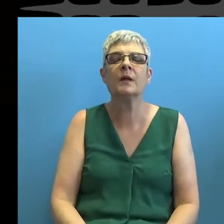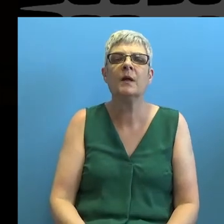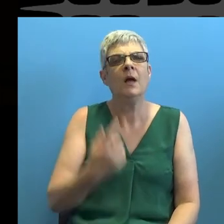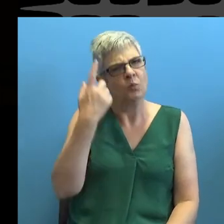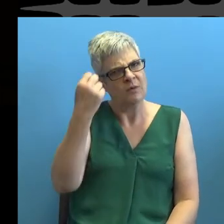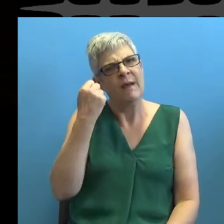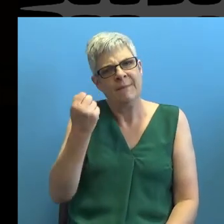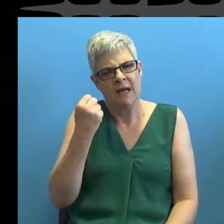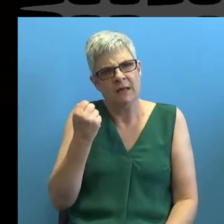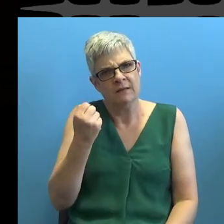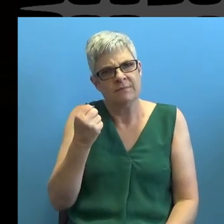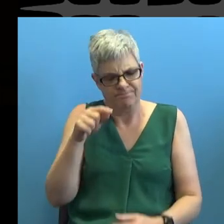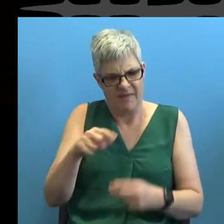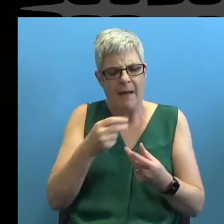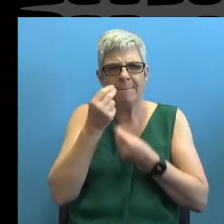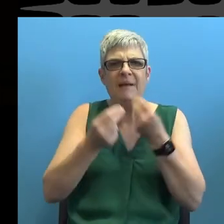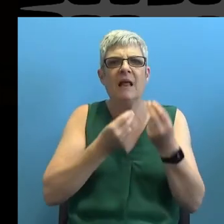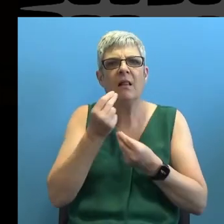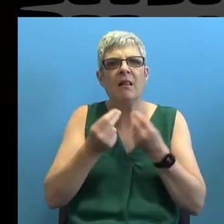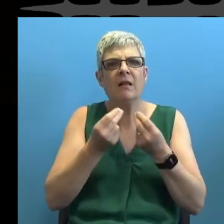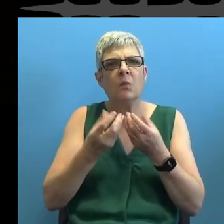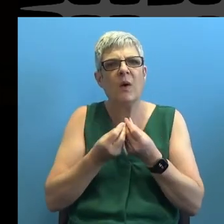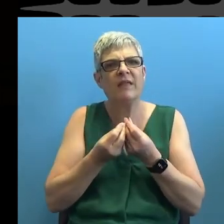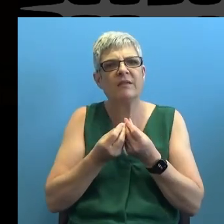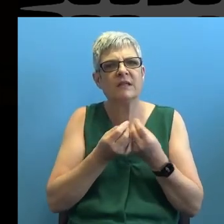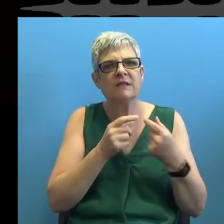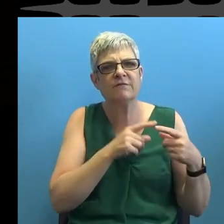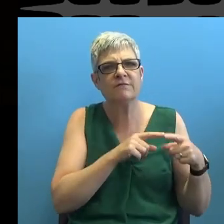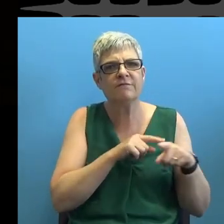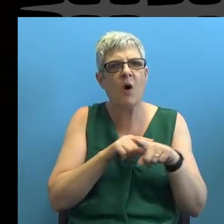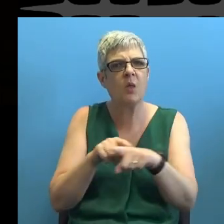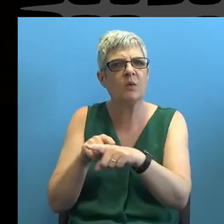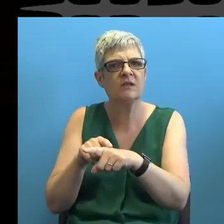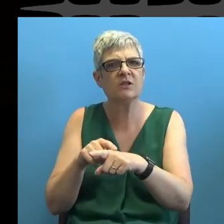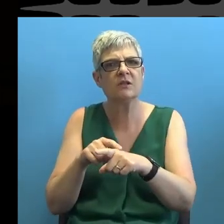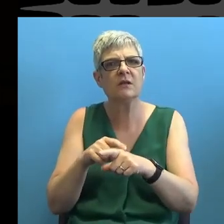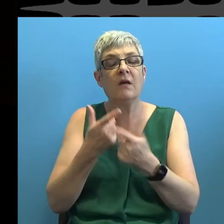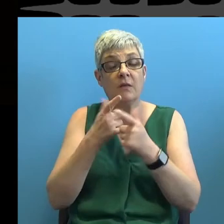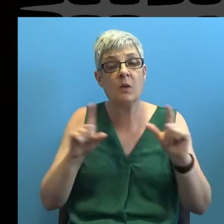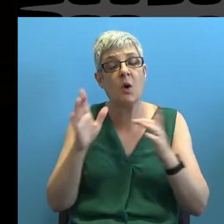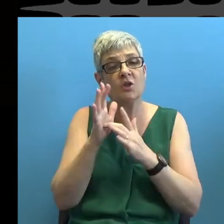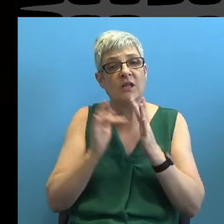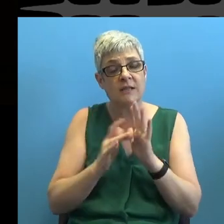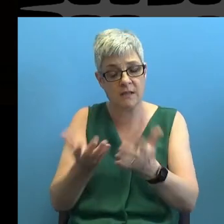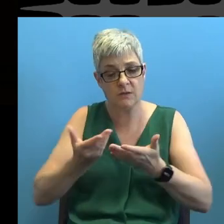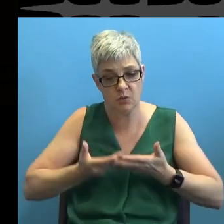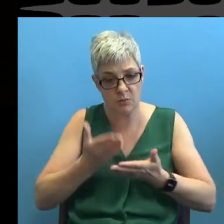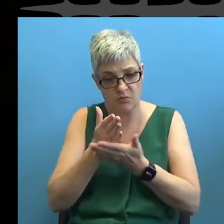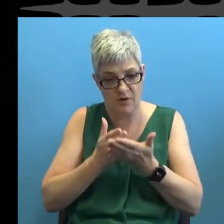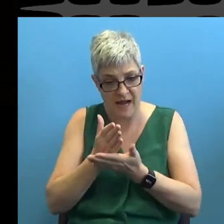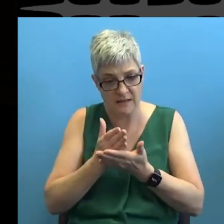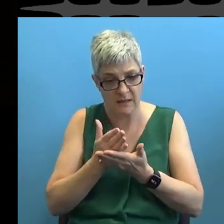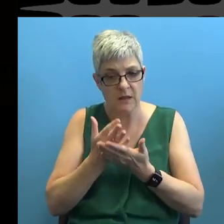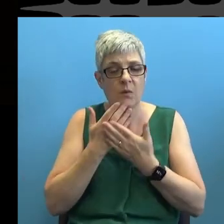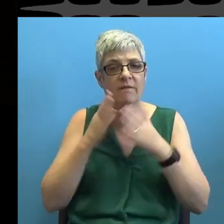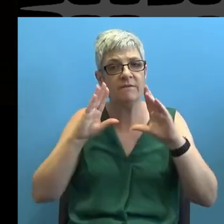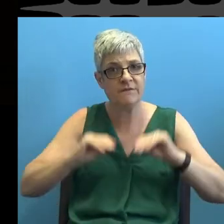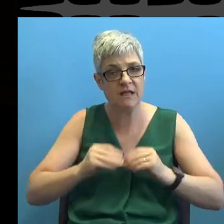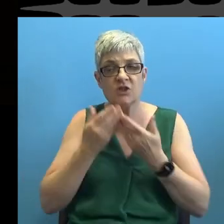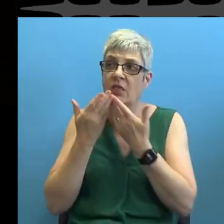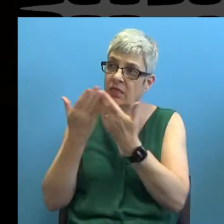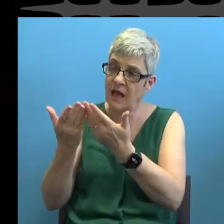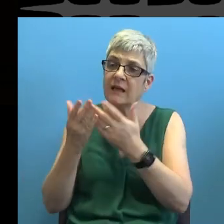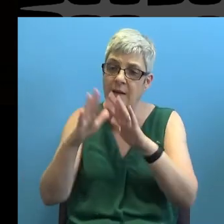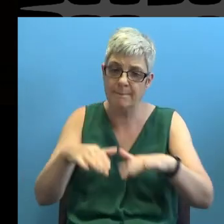And we recall how at that meal with his followers, the Lord Jesus took bread. And after he'd given thanks for it